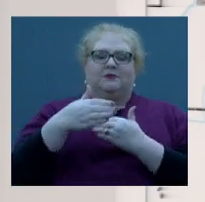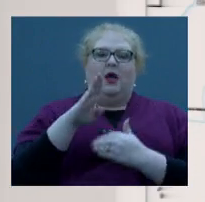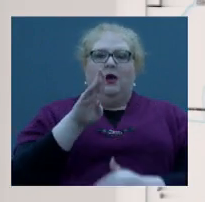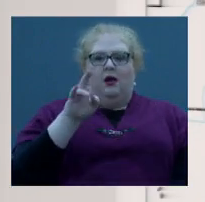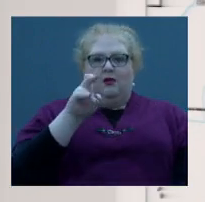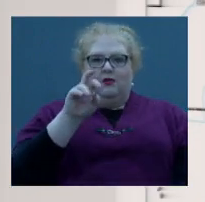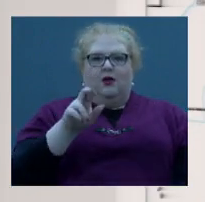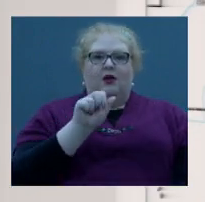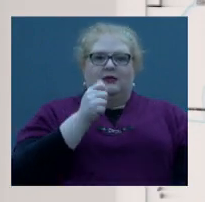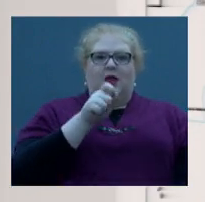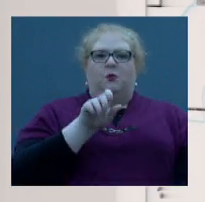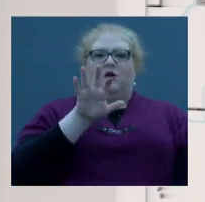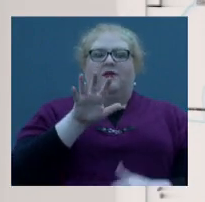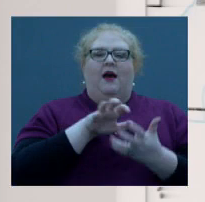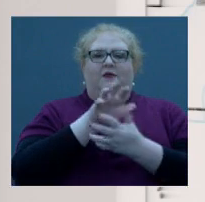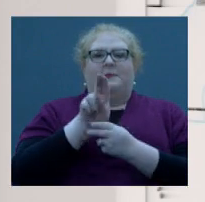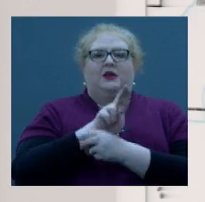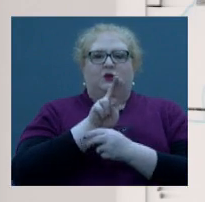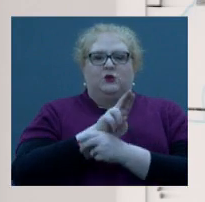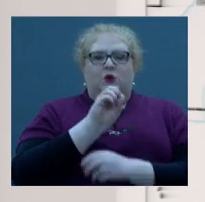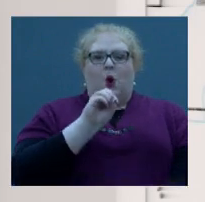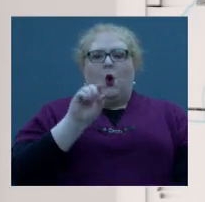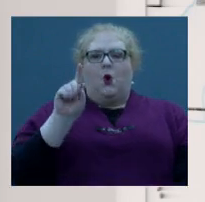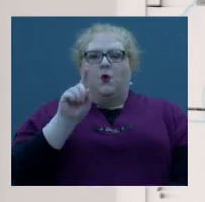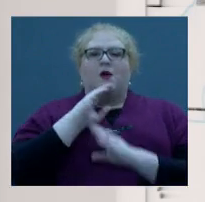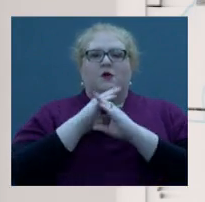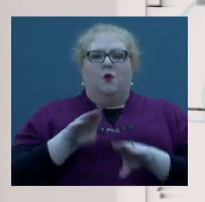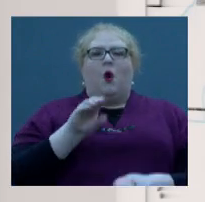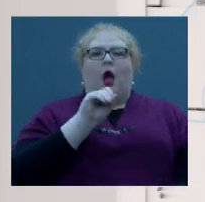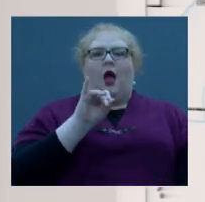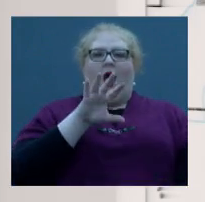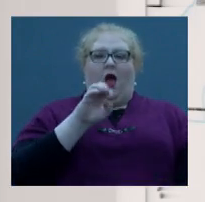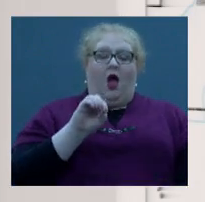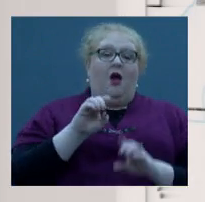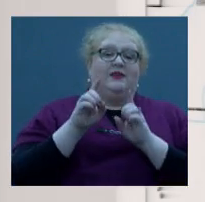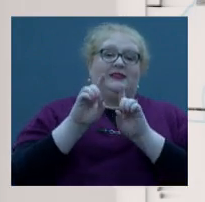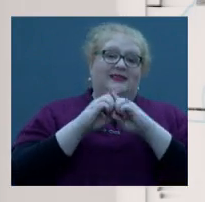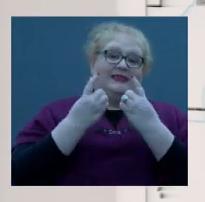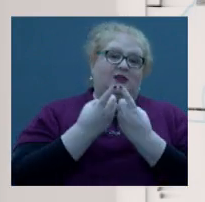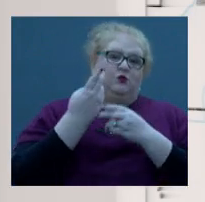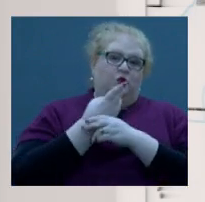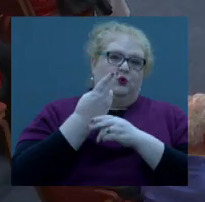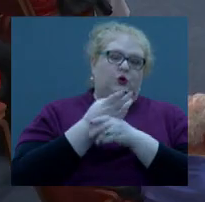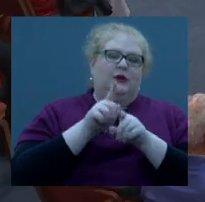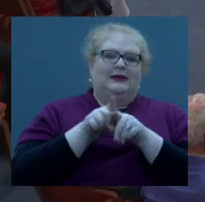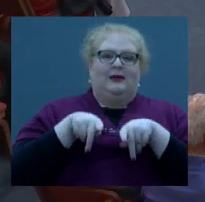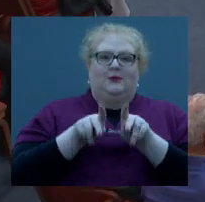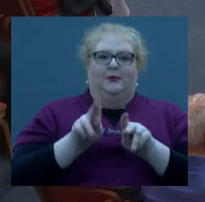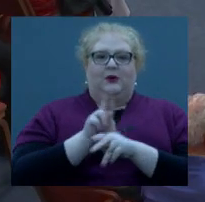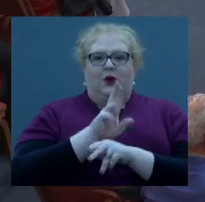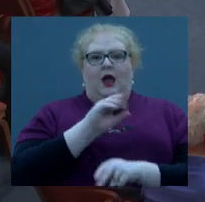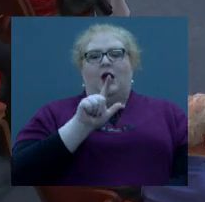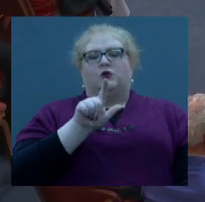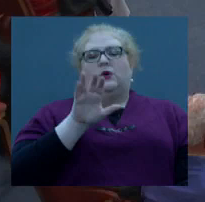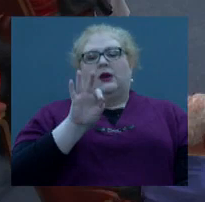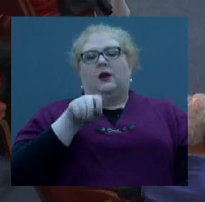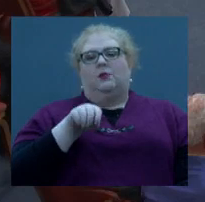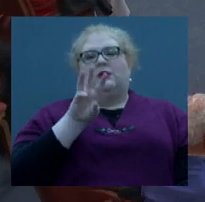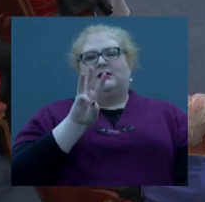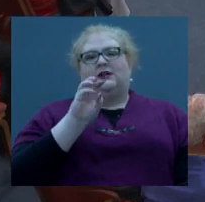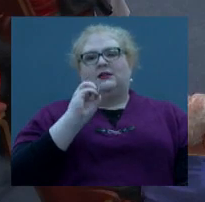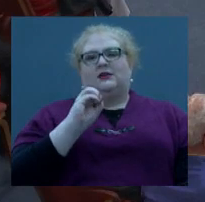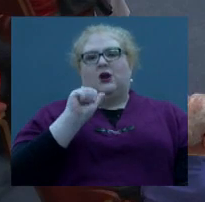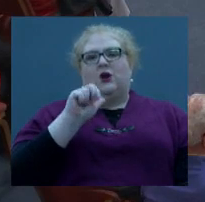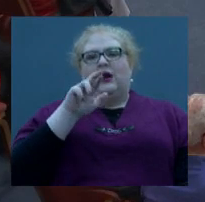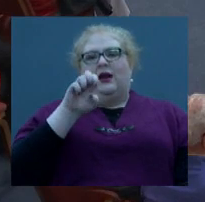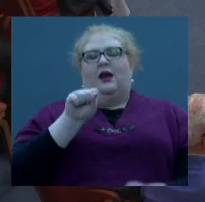10.85 acres of mixed-use development with O1 quiet office district uses as the permitted uses, and 29.60 acres